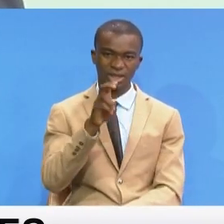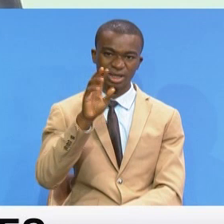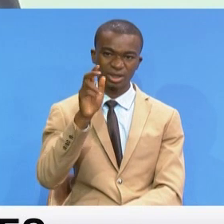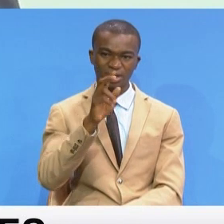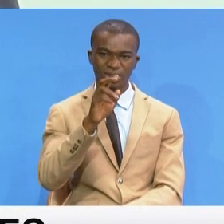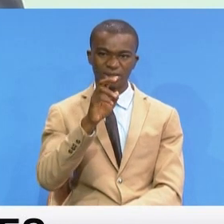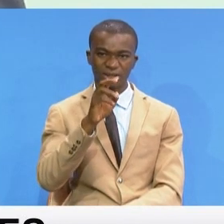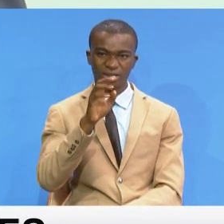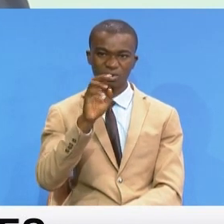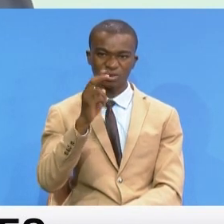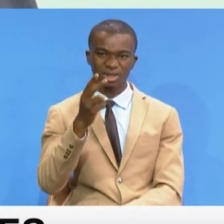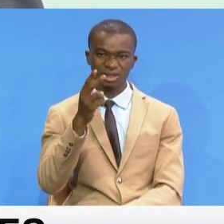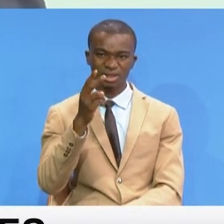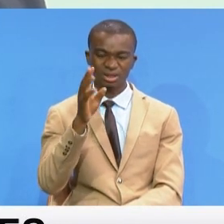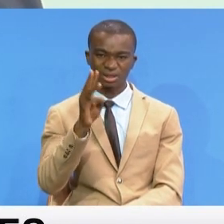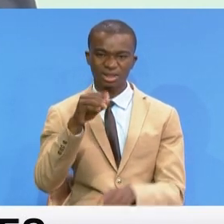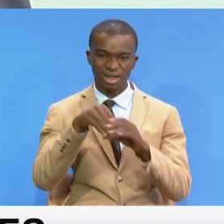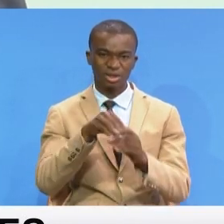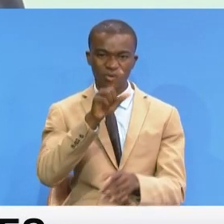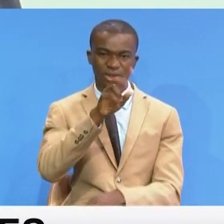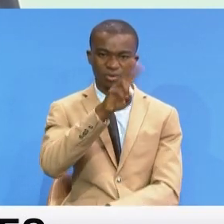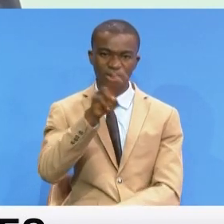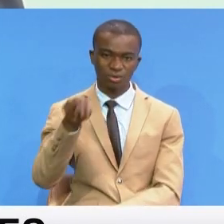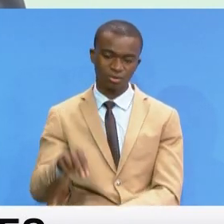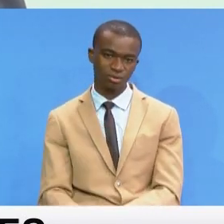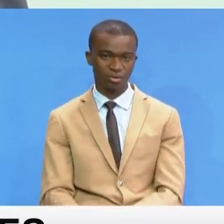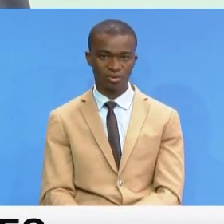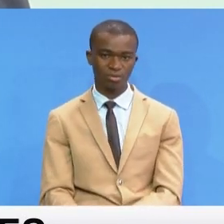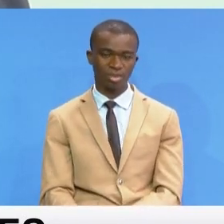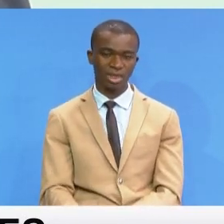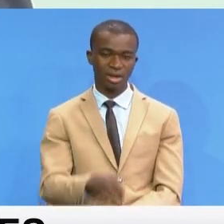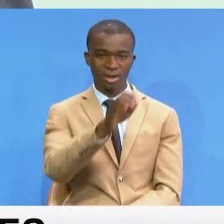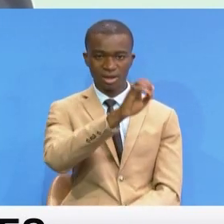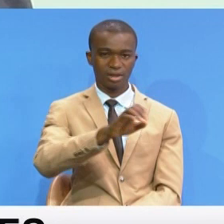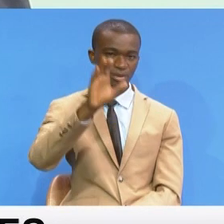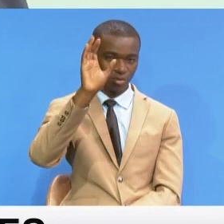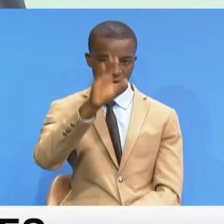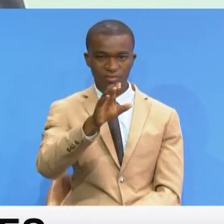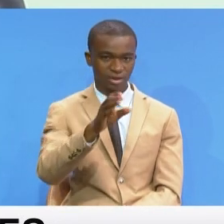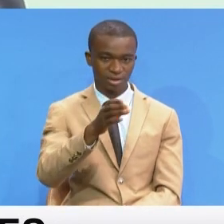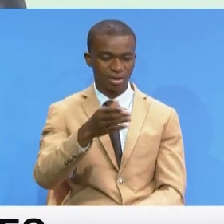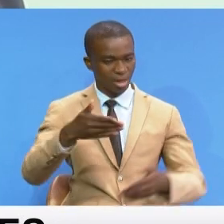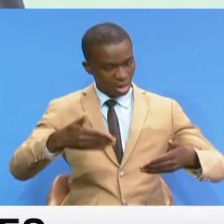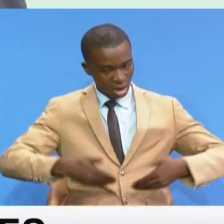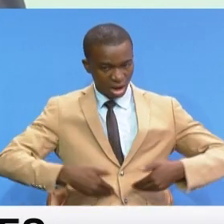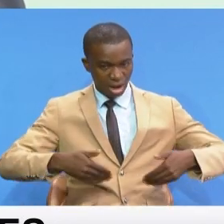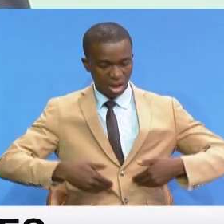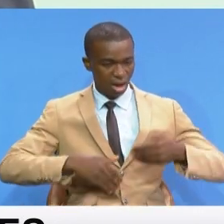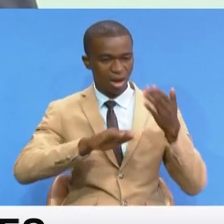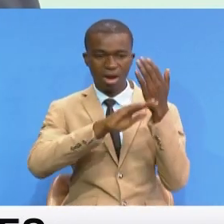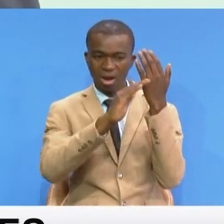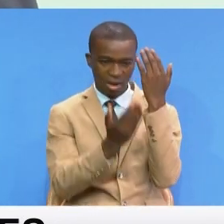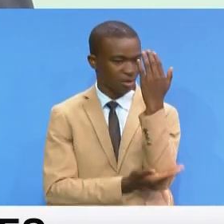in 2022. The province is among the provinces in the country with high teen